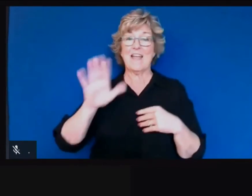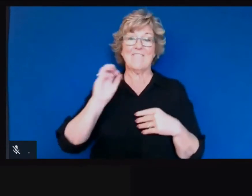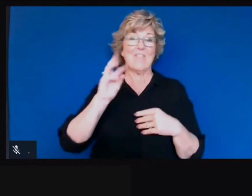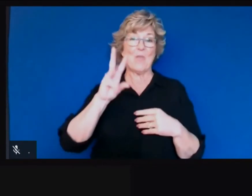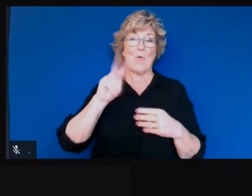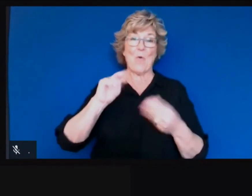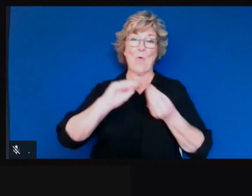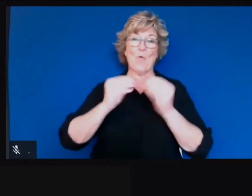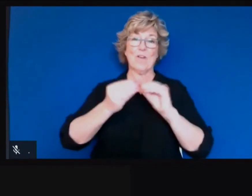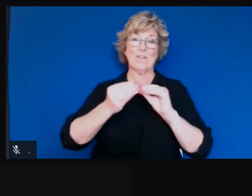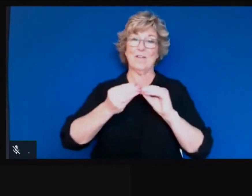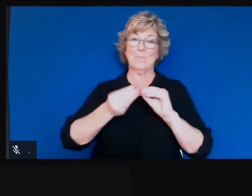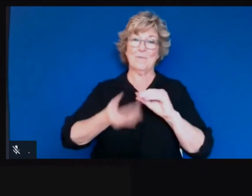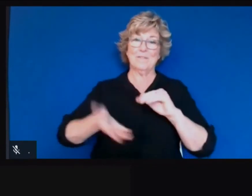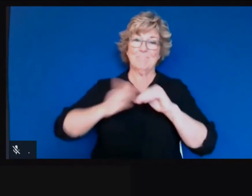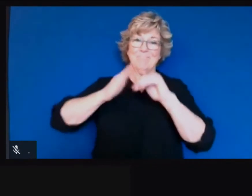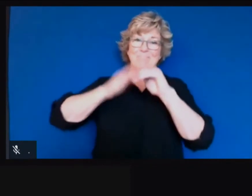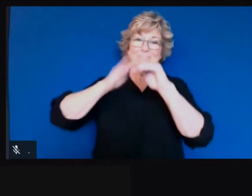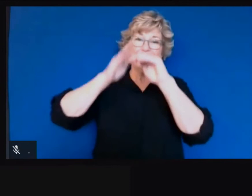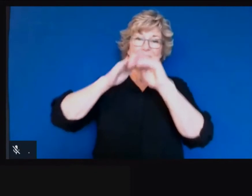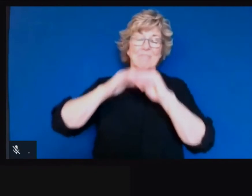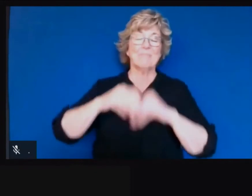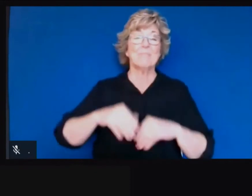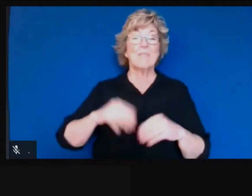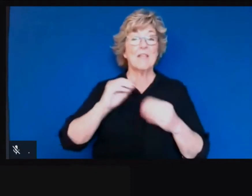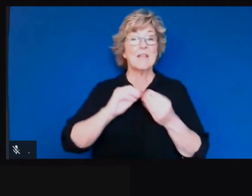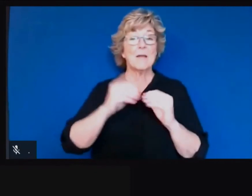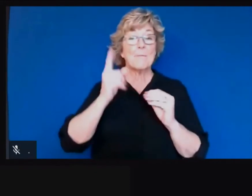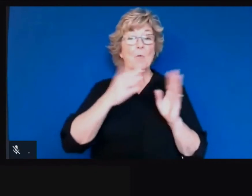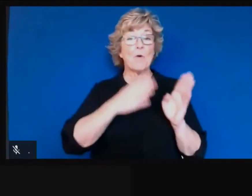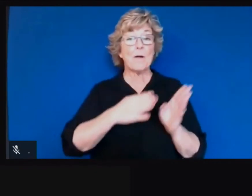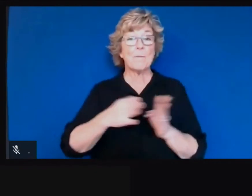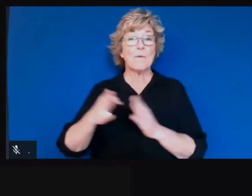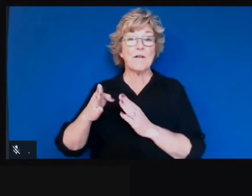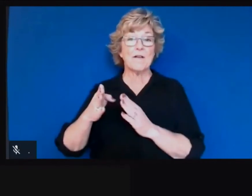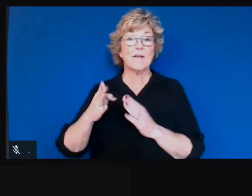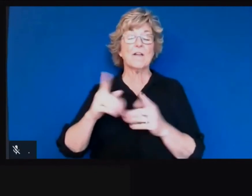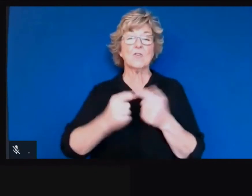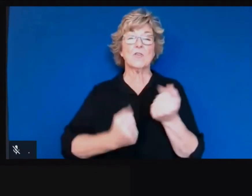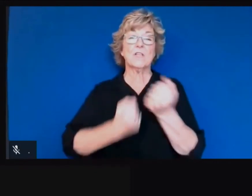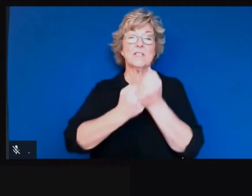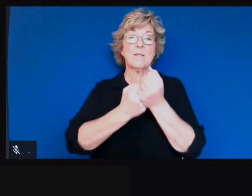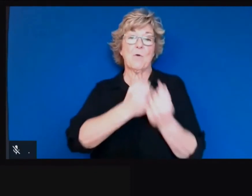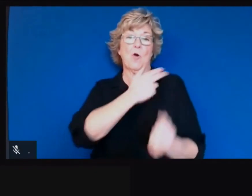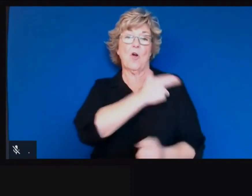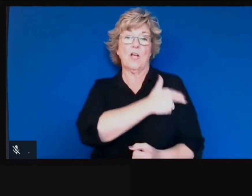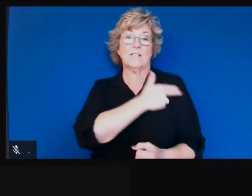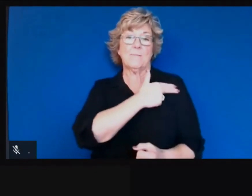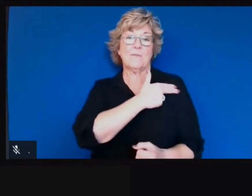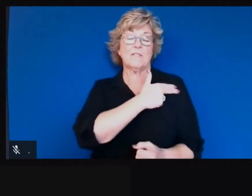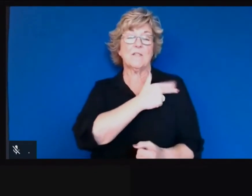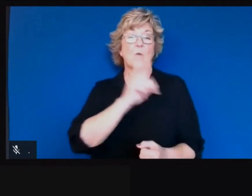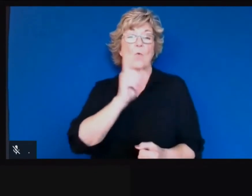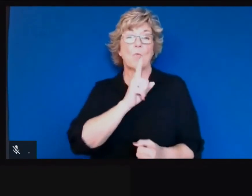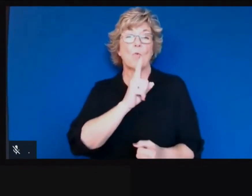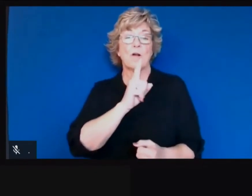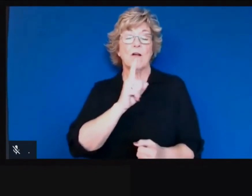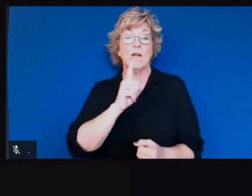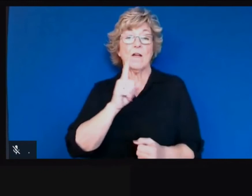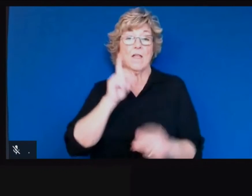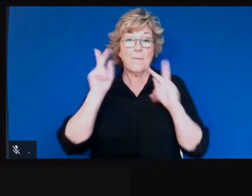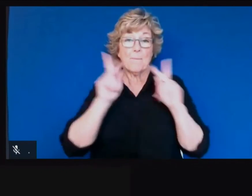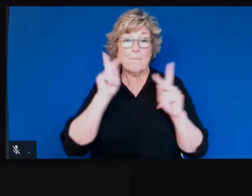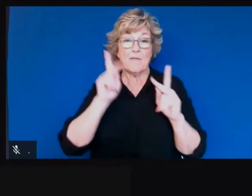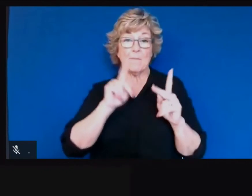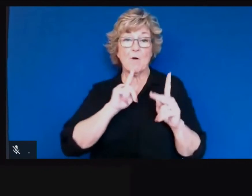surge challenges. So again, number one strategy is to support hospitals where the patients are today,